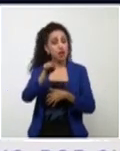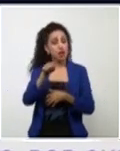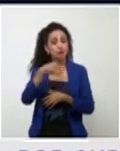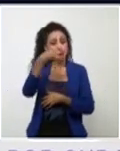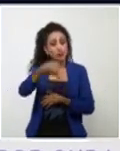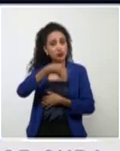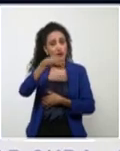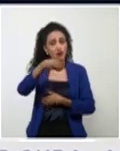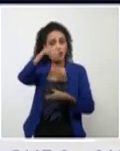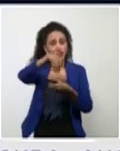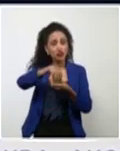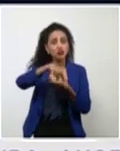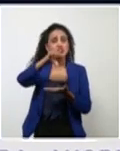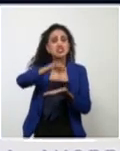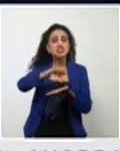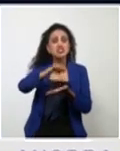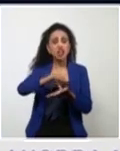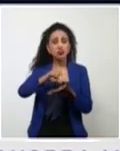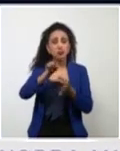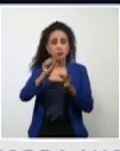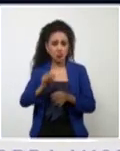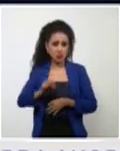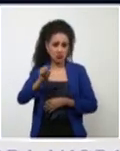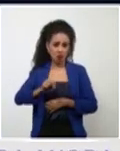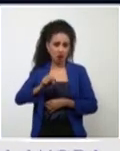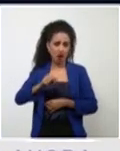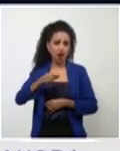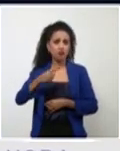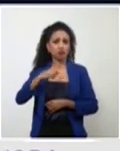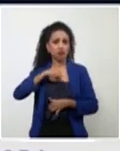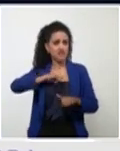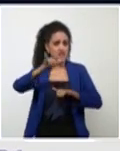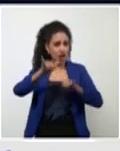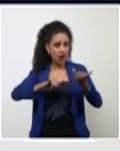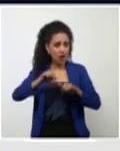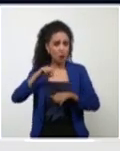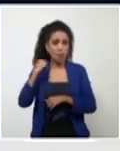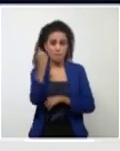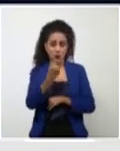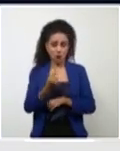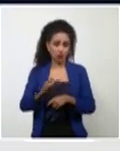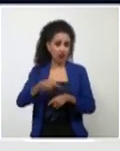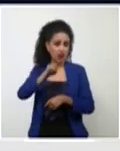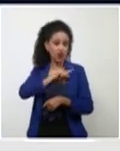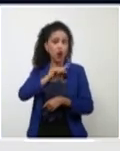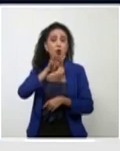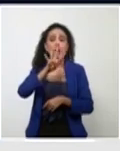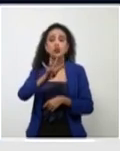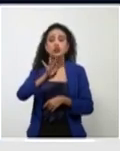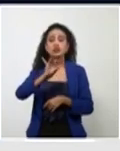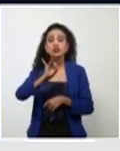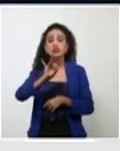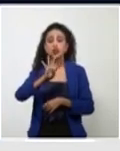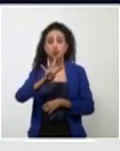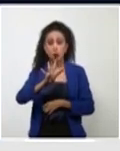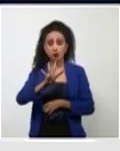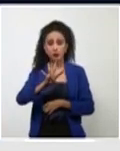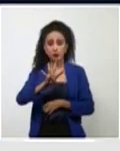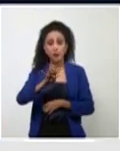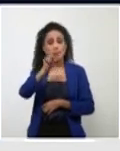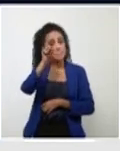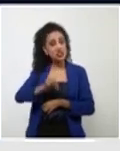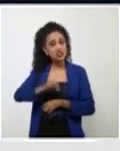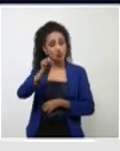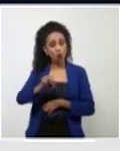and they clarified that in the travel centers, which was a question that was raised yesterday,